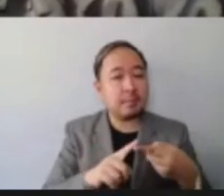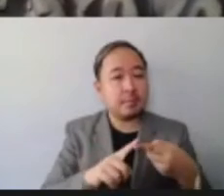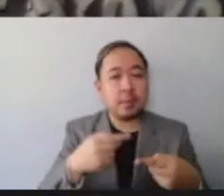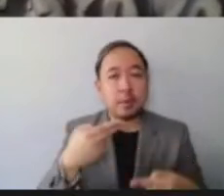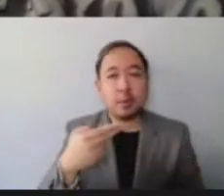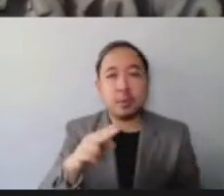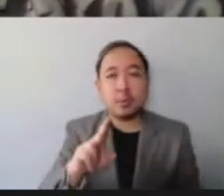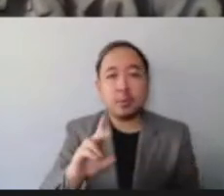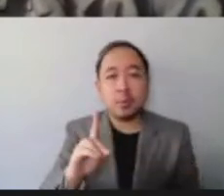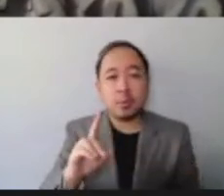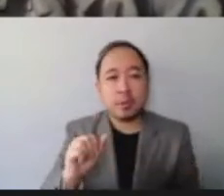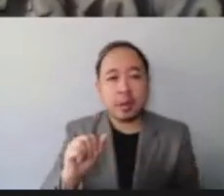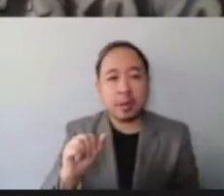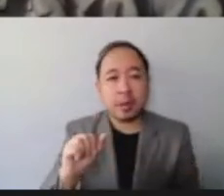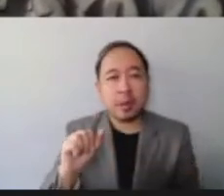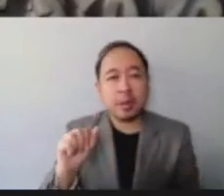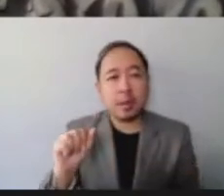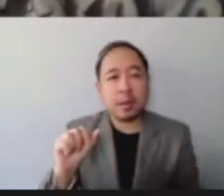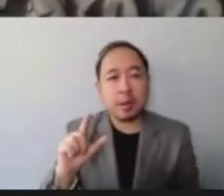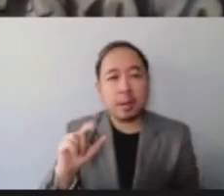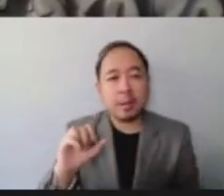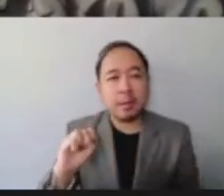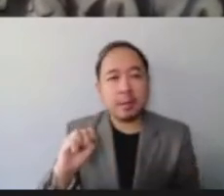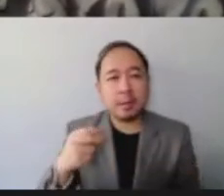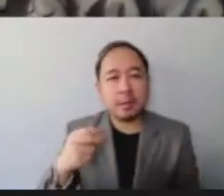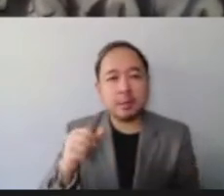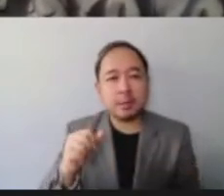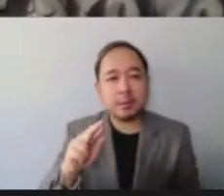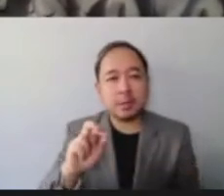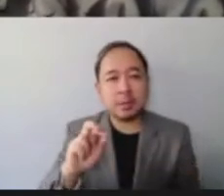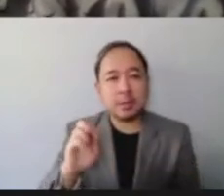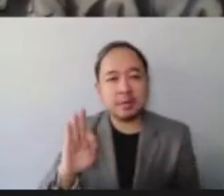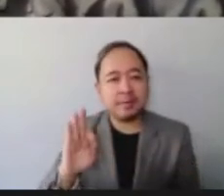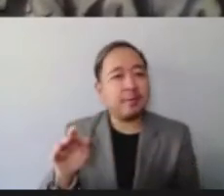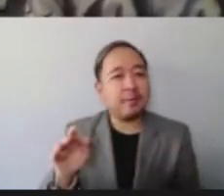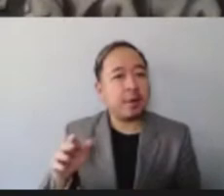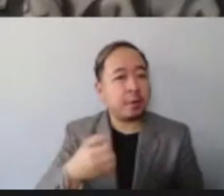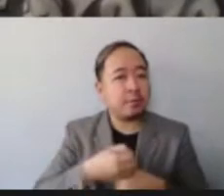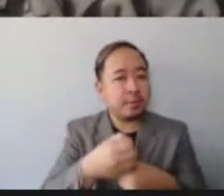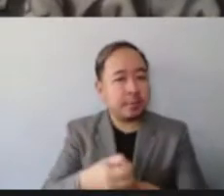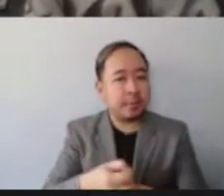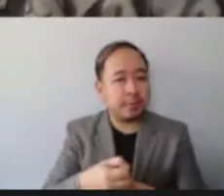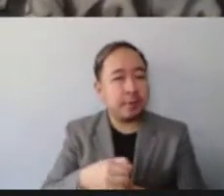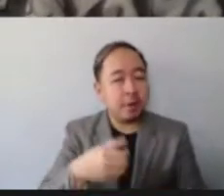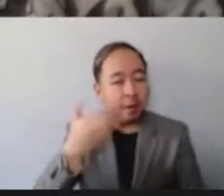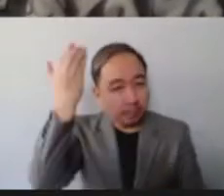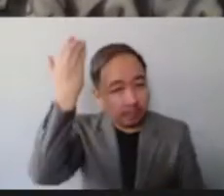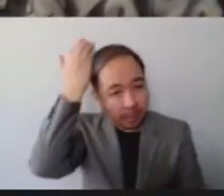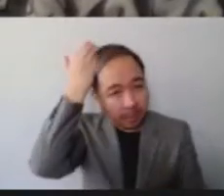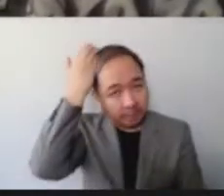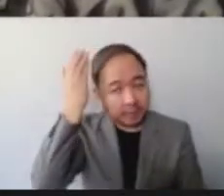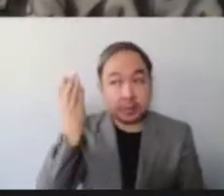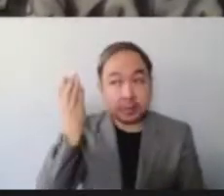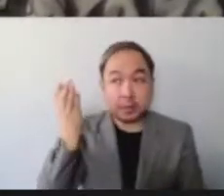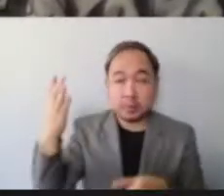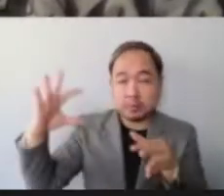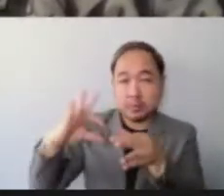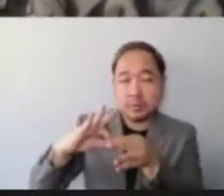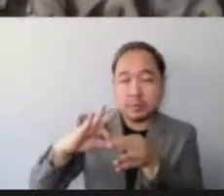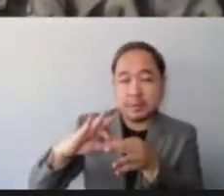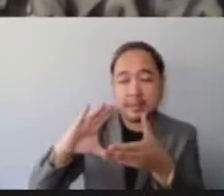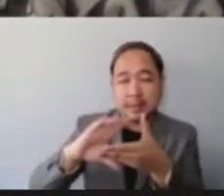Deputy Ambassador and permanent representative of escob Embassy of the Republic of Maldives